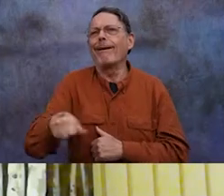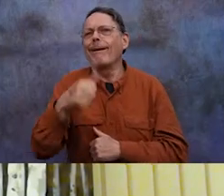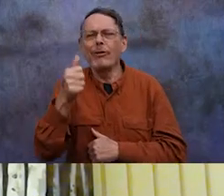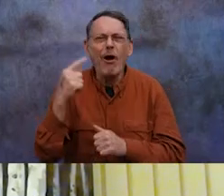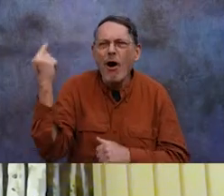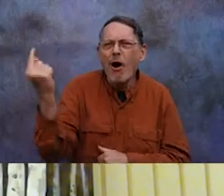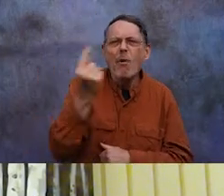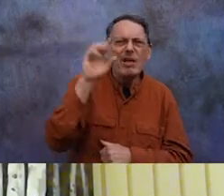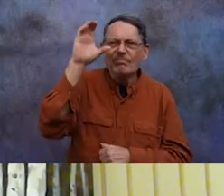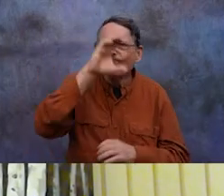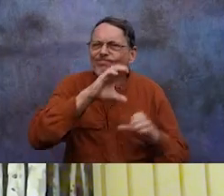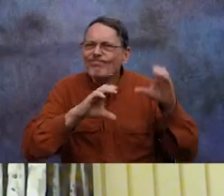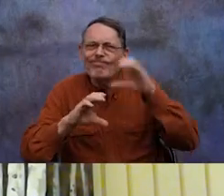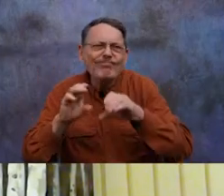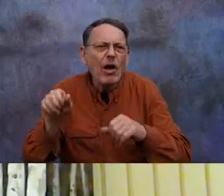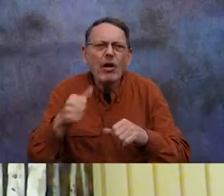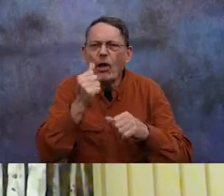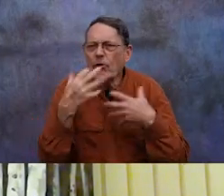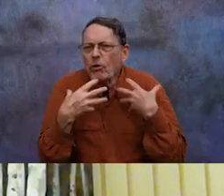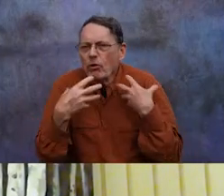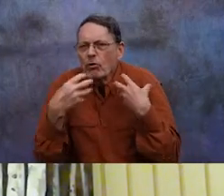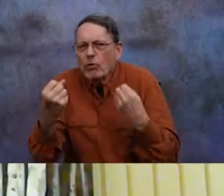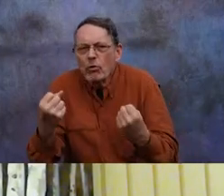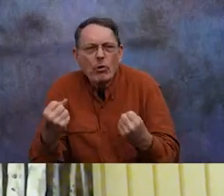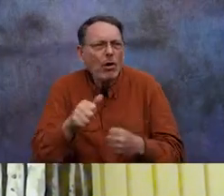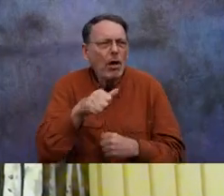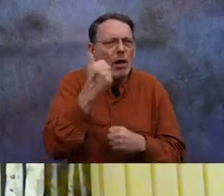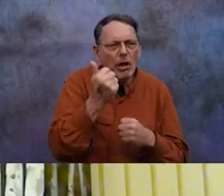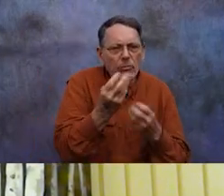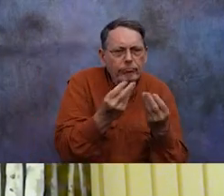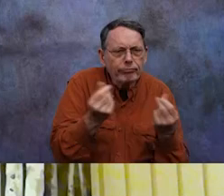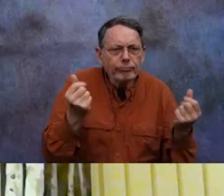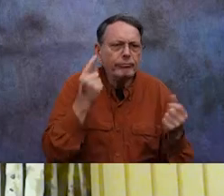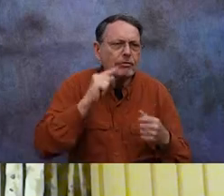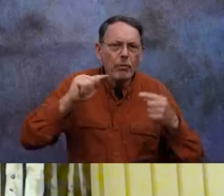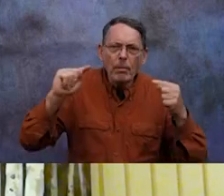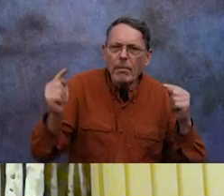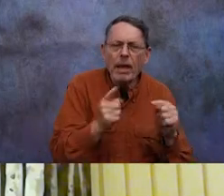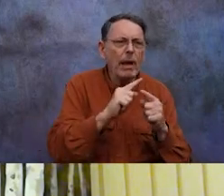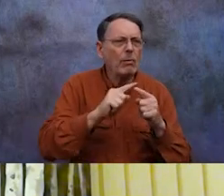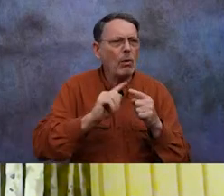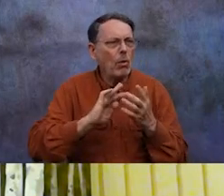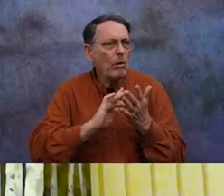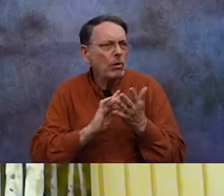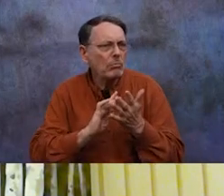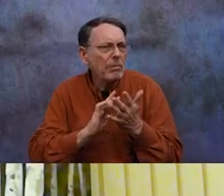seeker of yet one more cure, one more salve for pain and